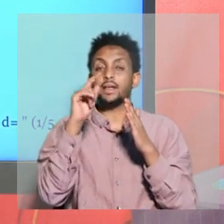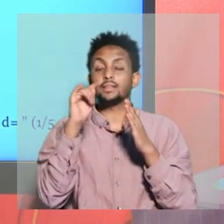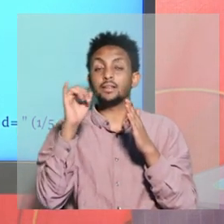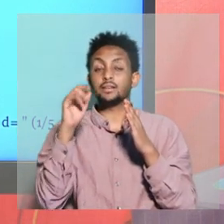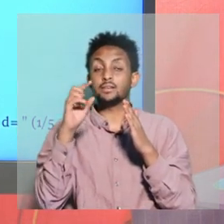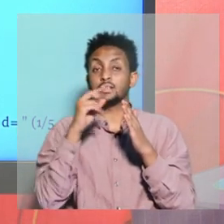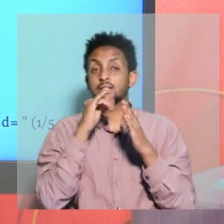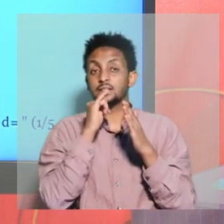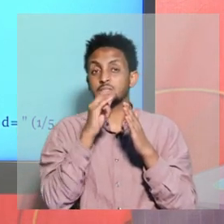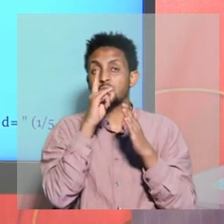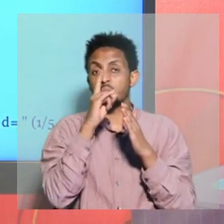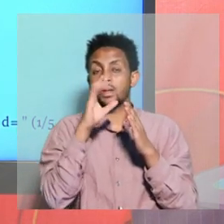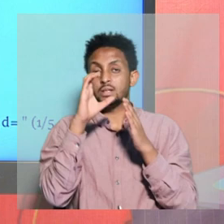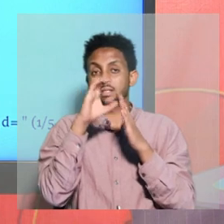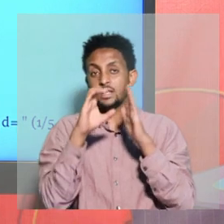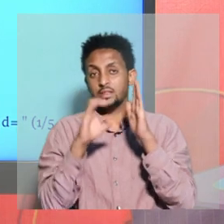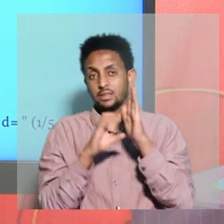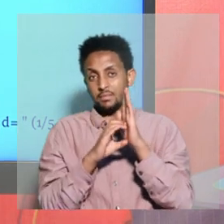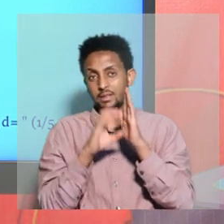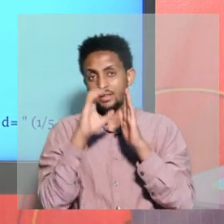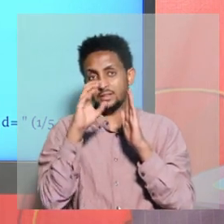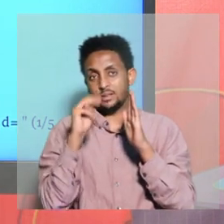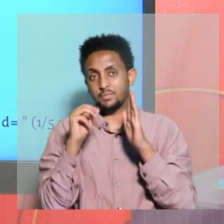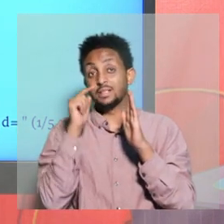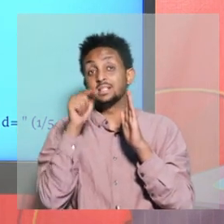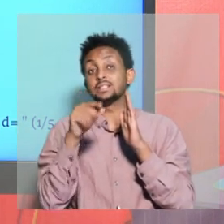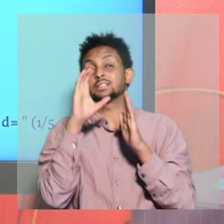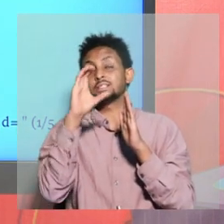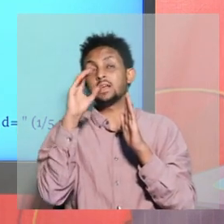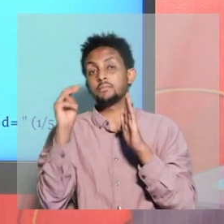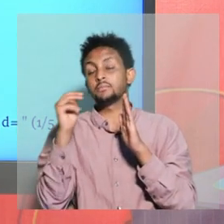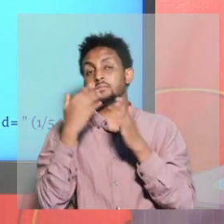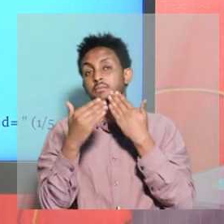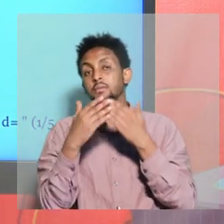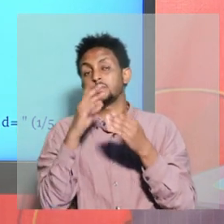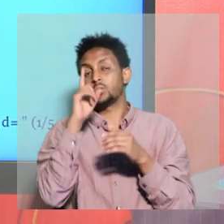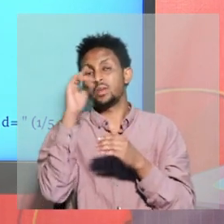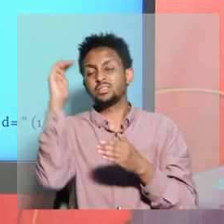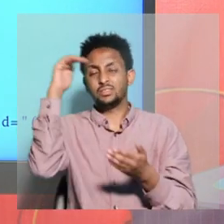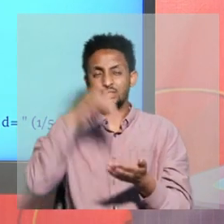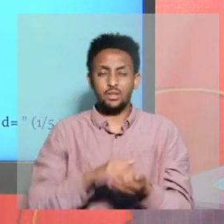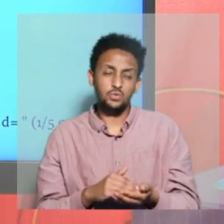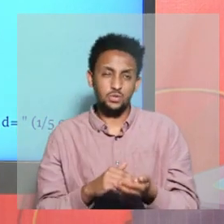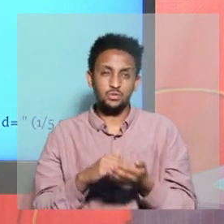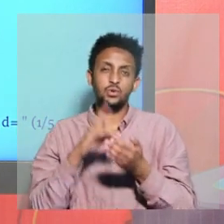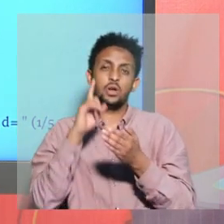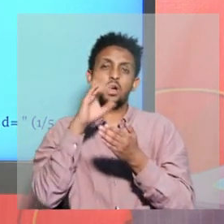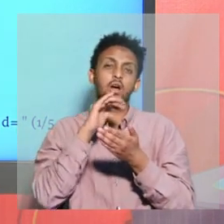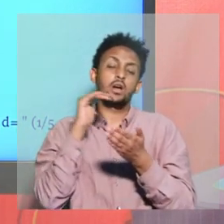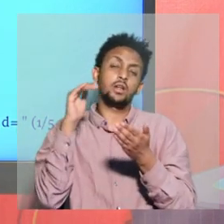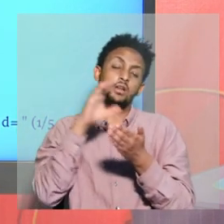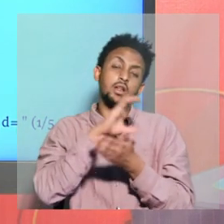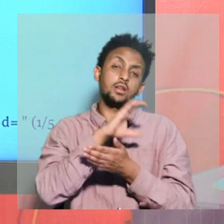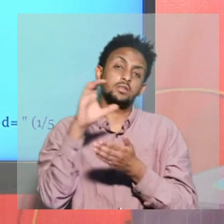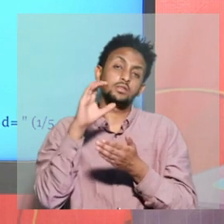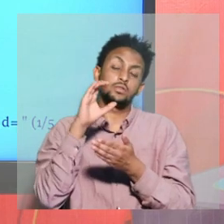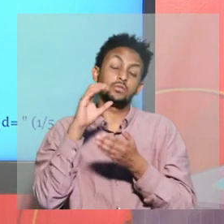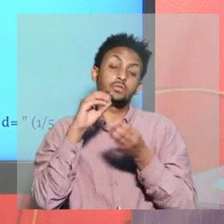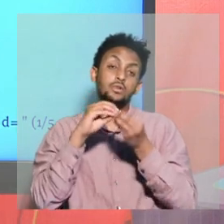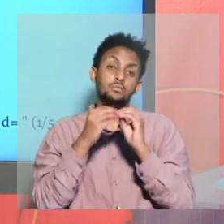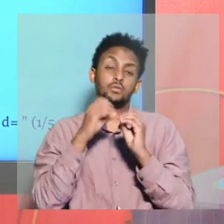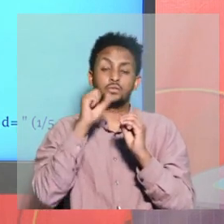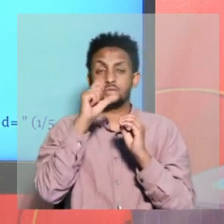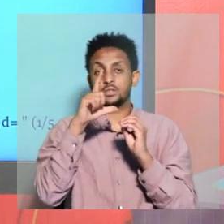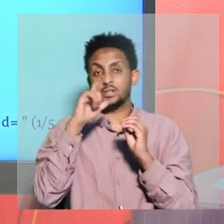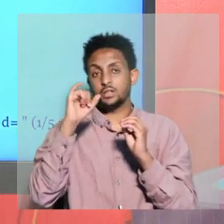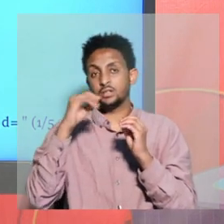the grating is 1 centimeter, and on this 1 centimeter, you might have thousands or hundreds of number of slits. So